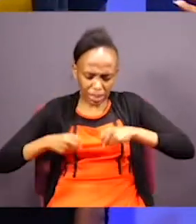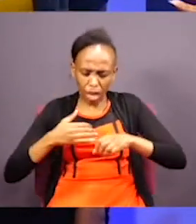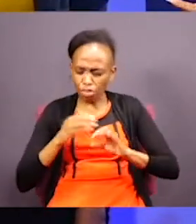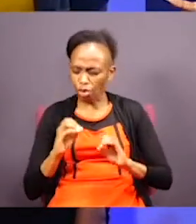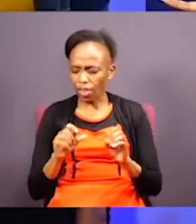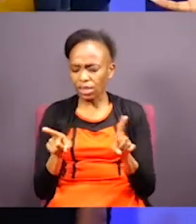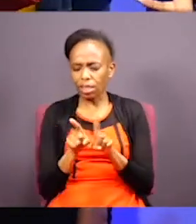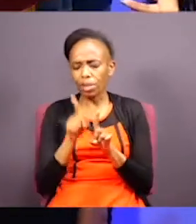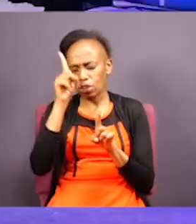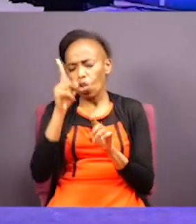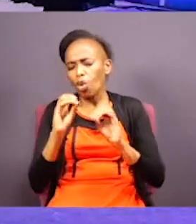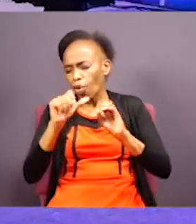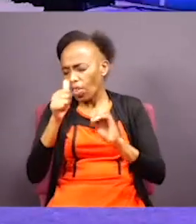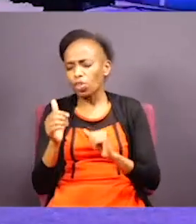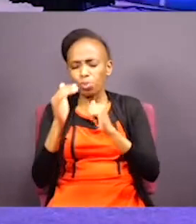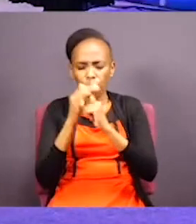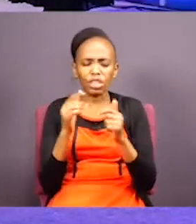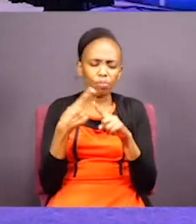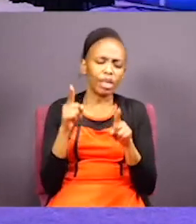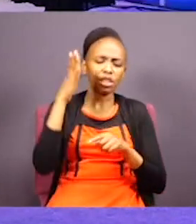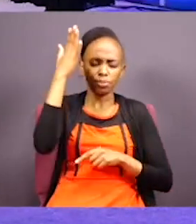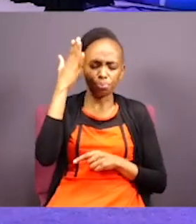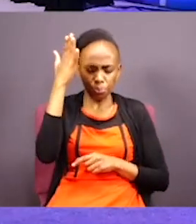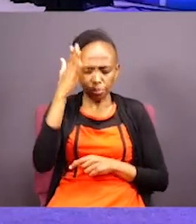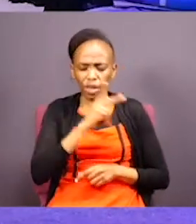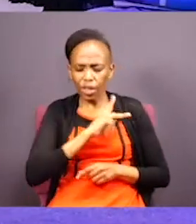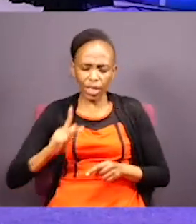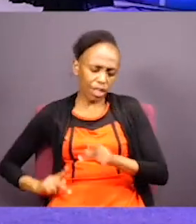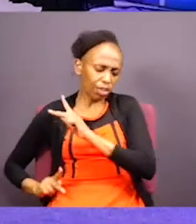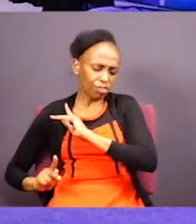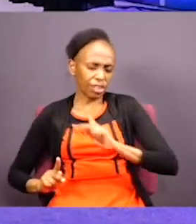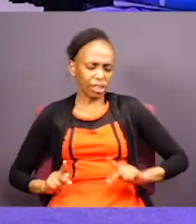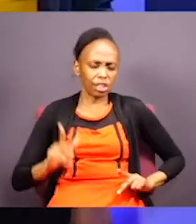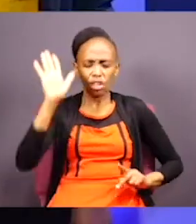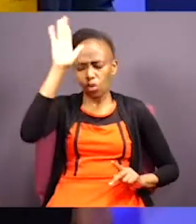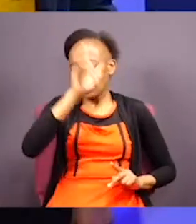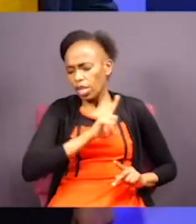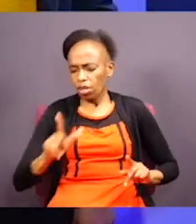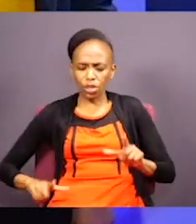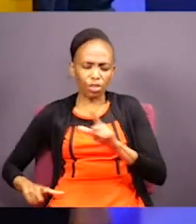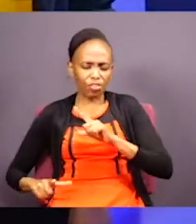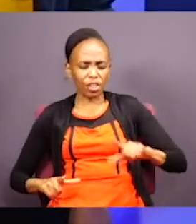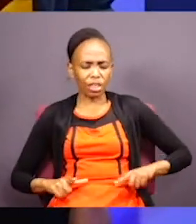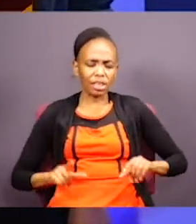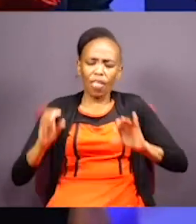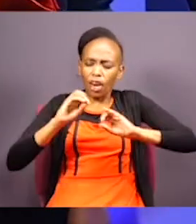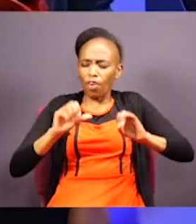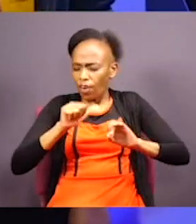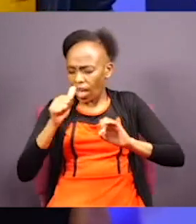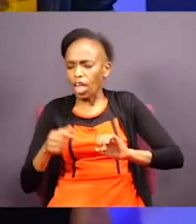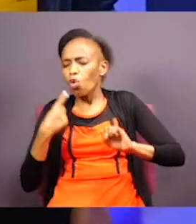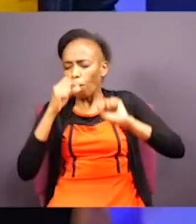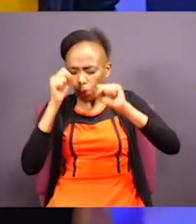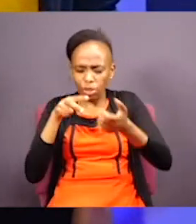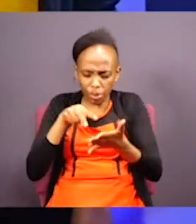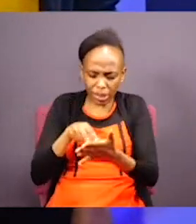is none to be worshipped other than you. You are the King of Kings. You are the Lord of Lords, and there is none who can stand against